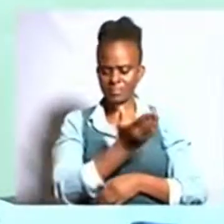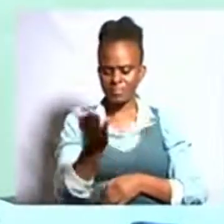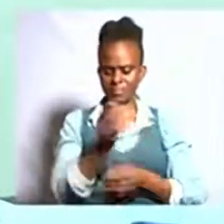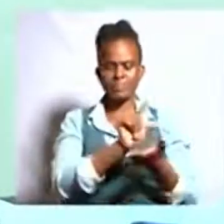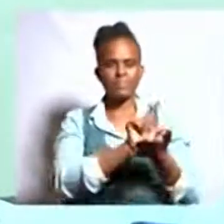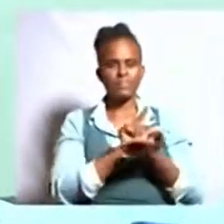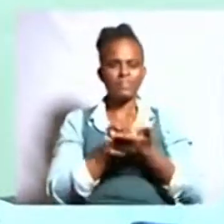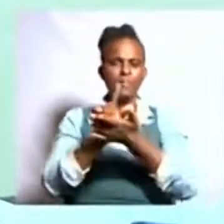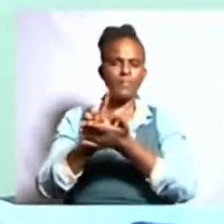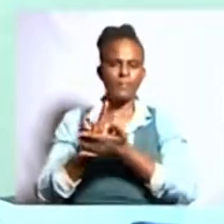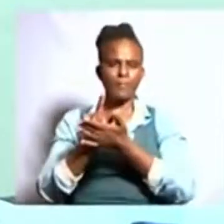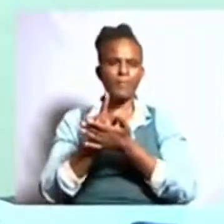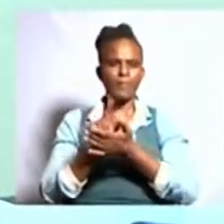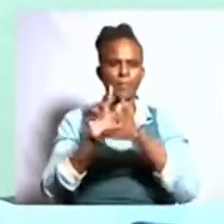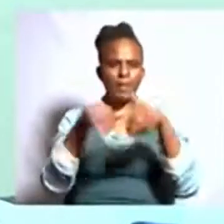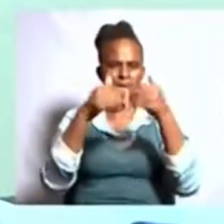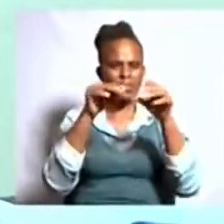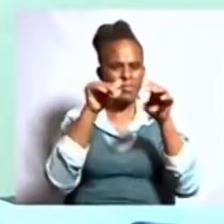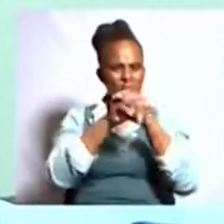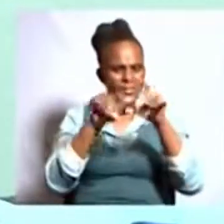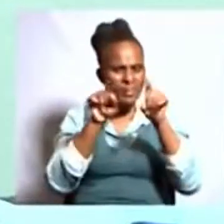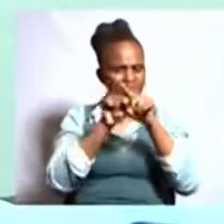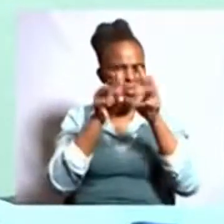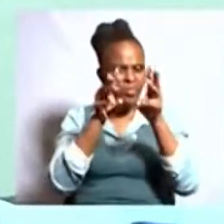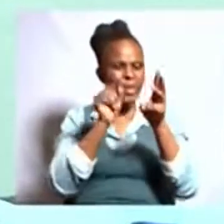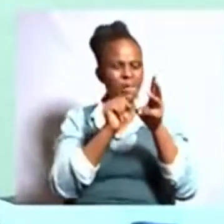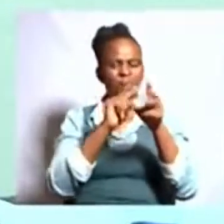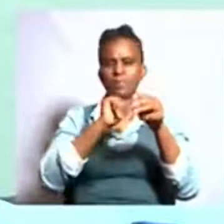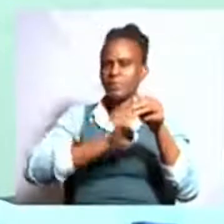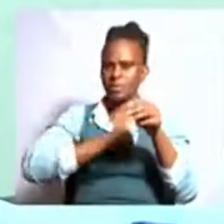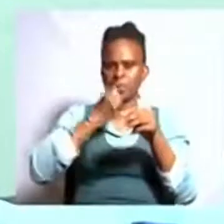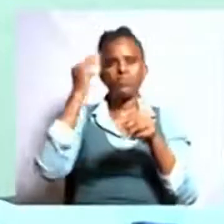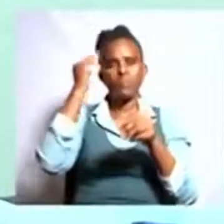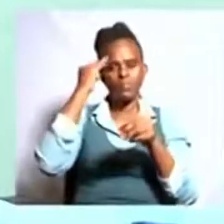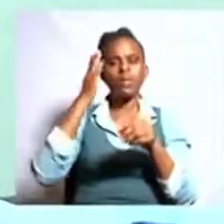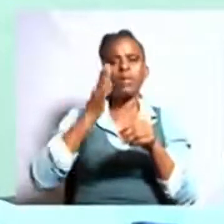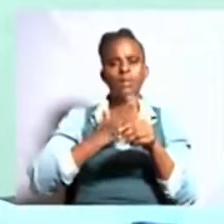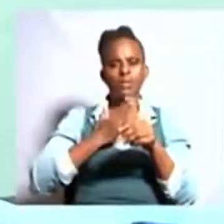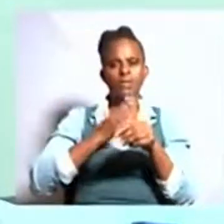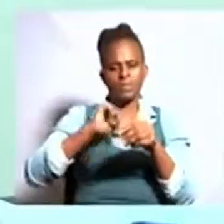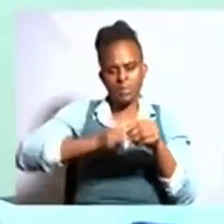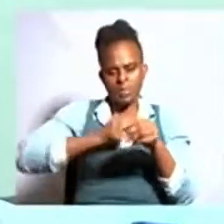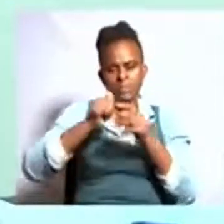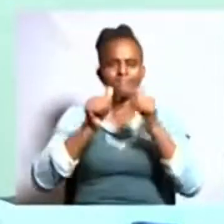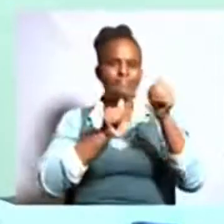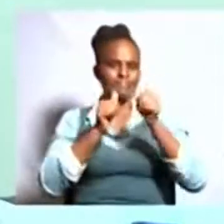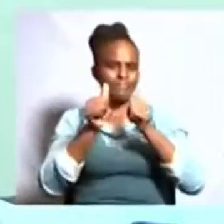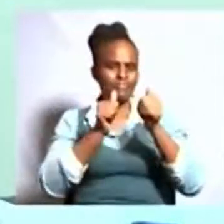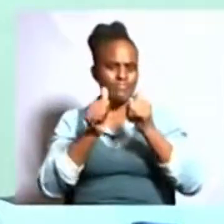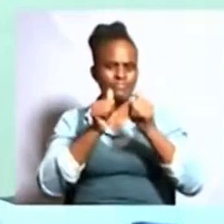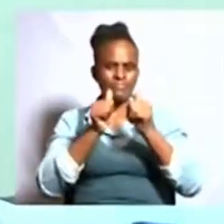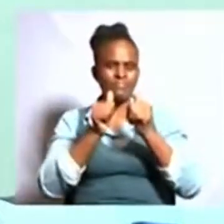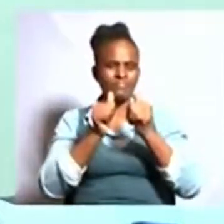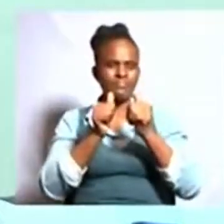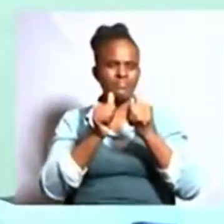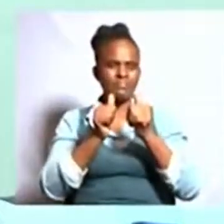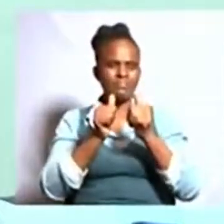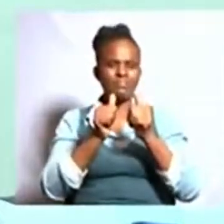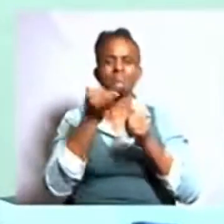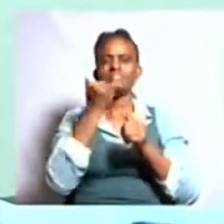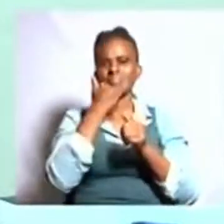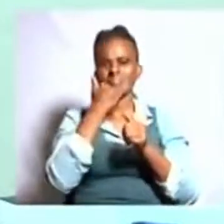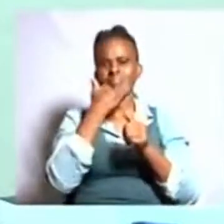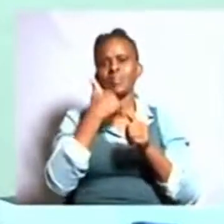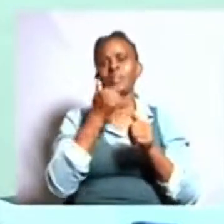were disbursed in such a manner. We realize as an administration that we erred